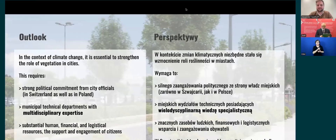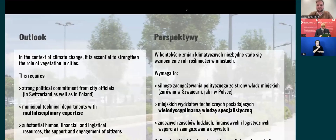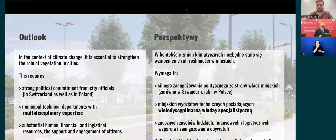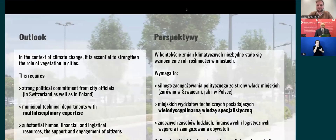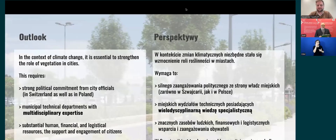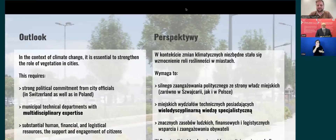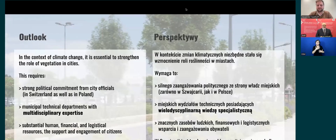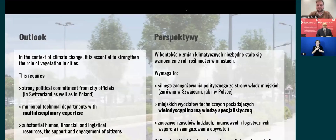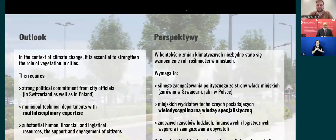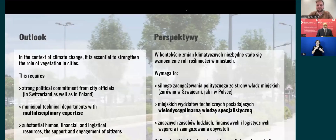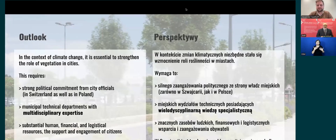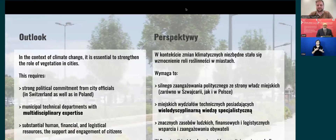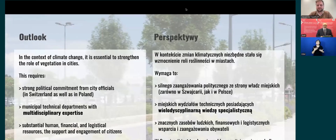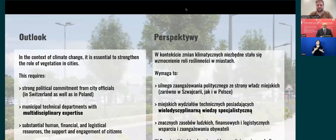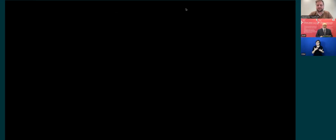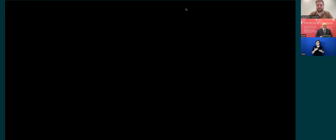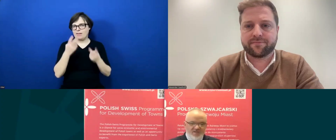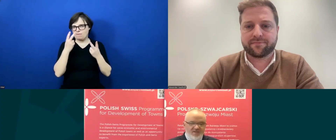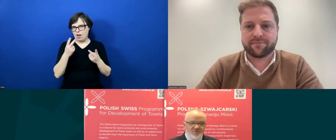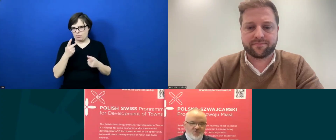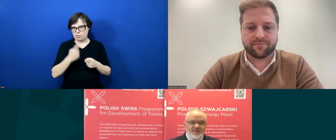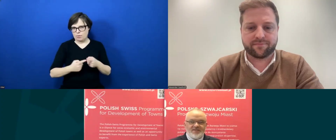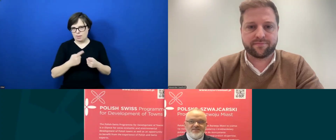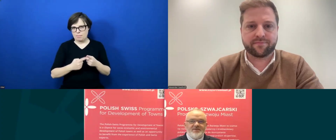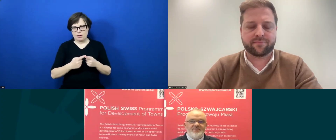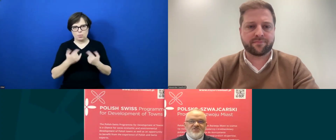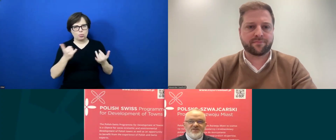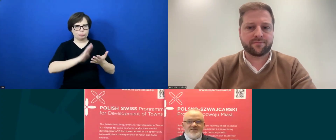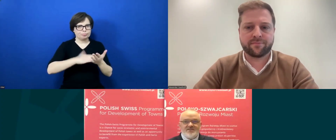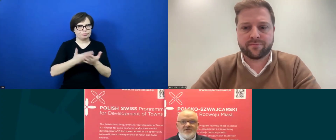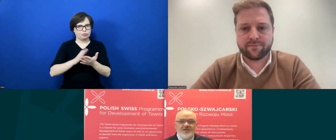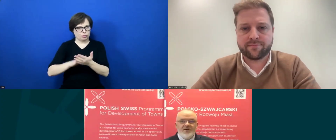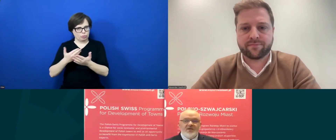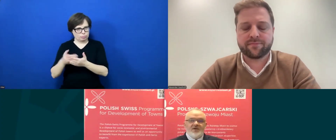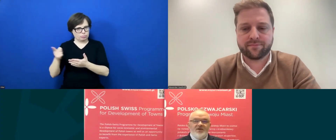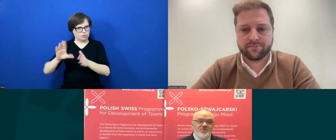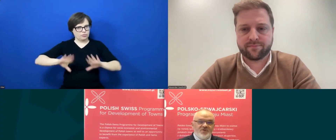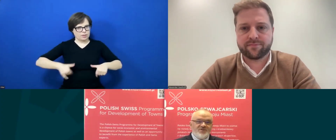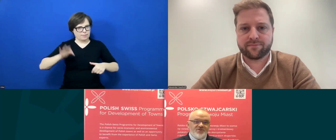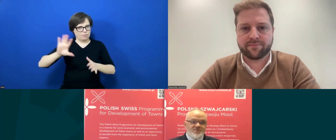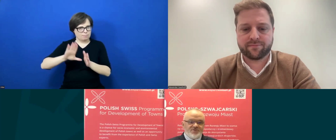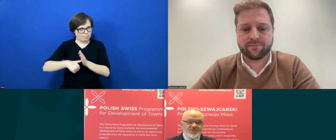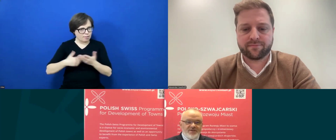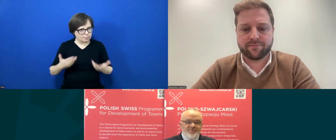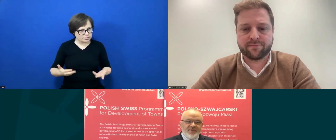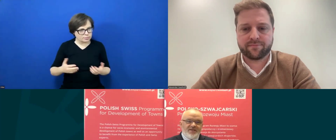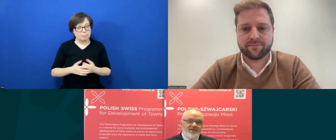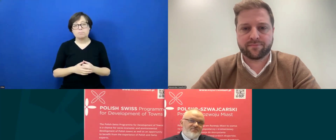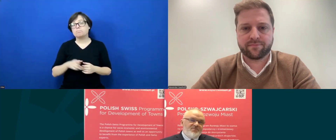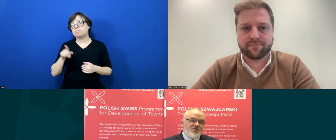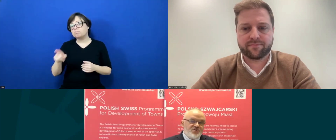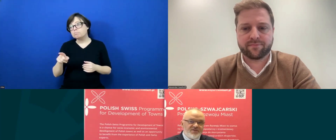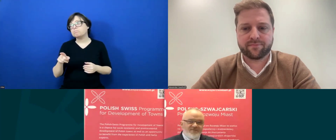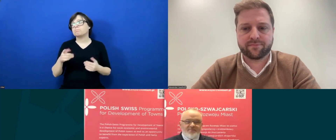that shows a very important element in these Swiss